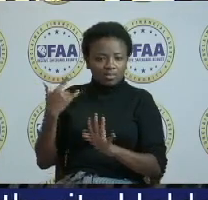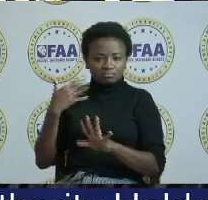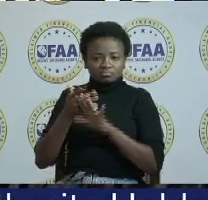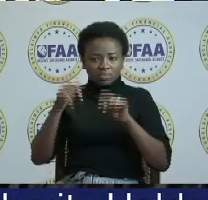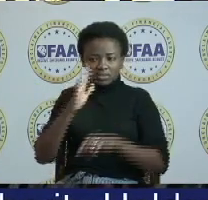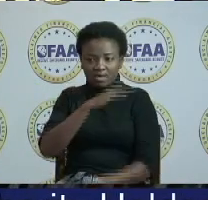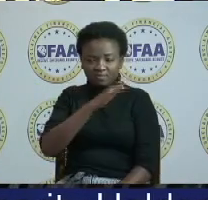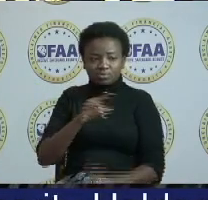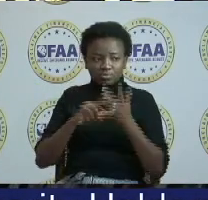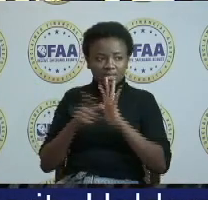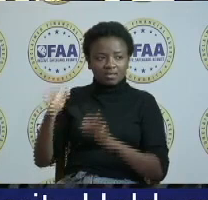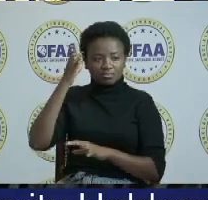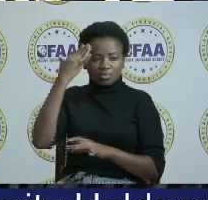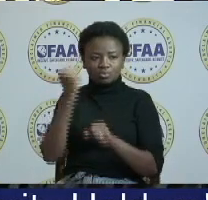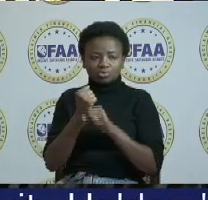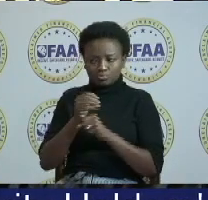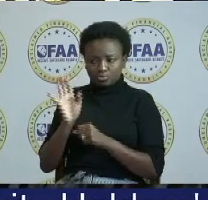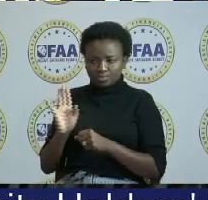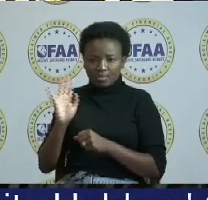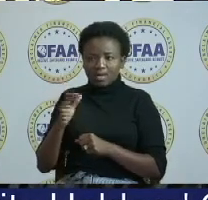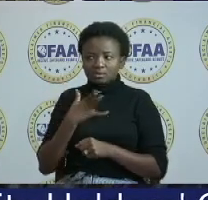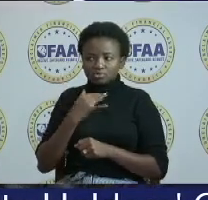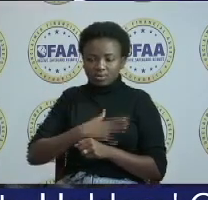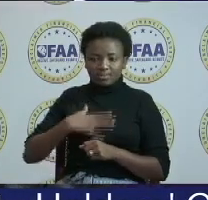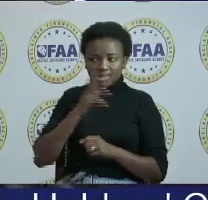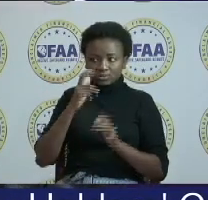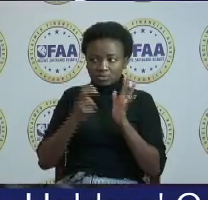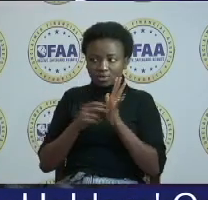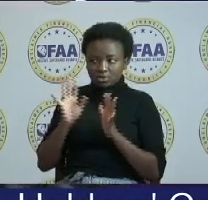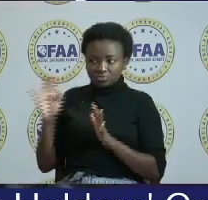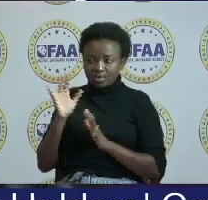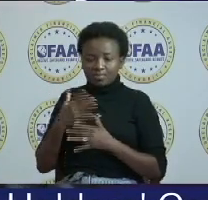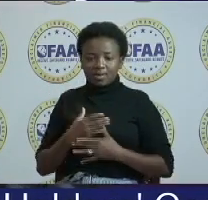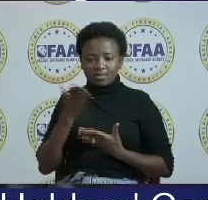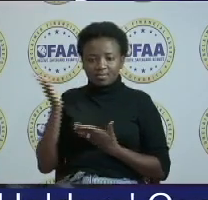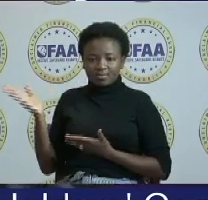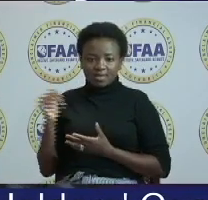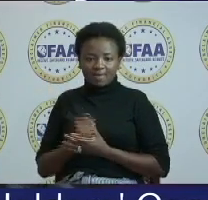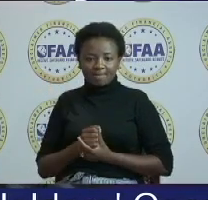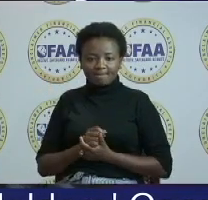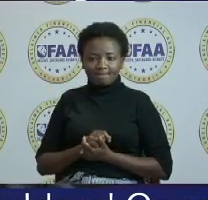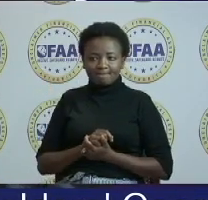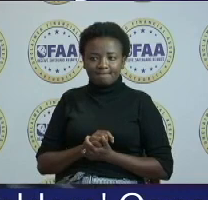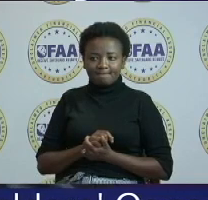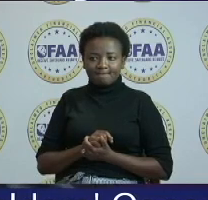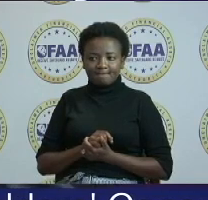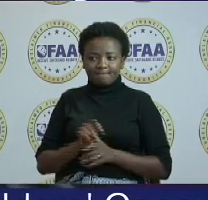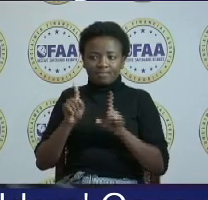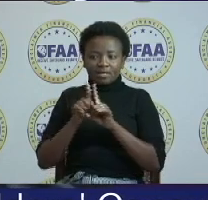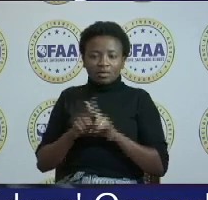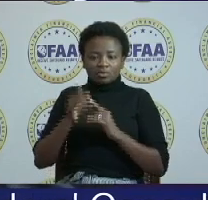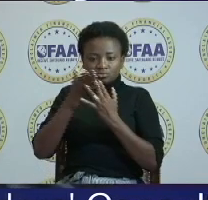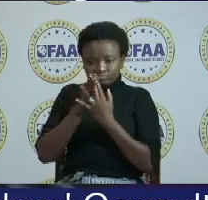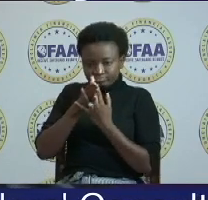he knows what he's talking about. So we definitely would like you to acknowledge his presence. And also the chairman,